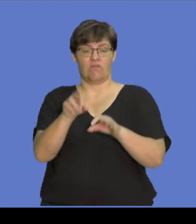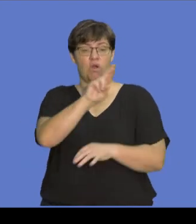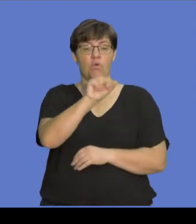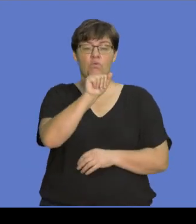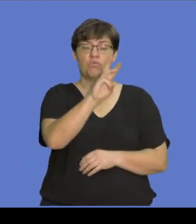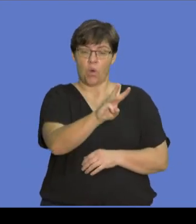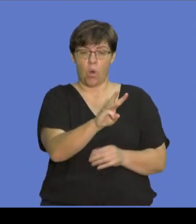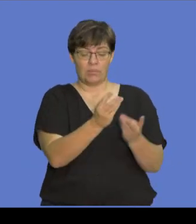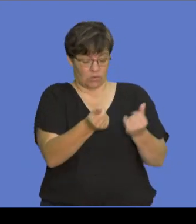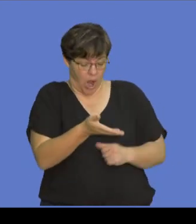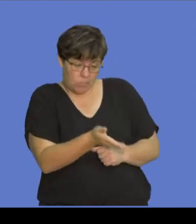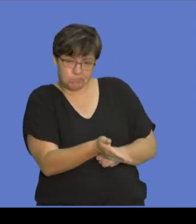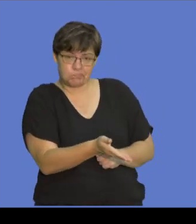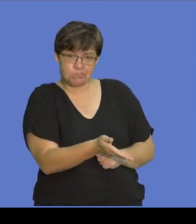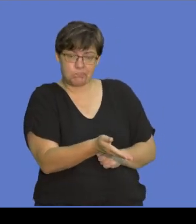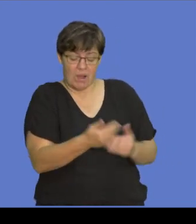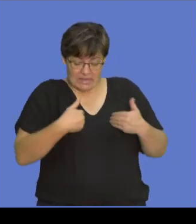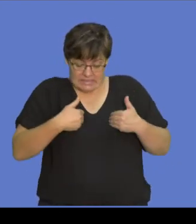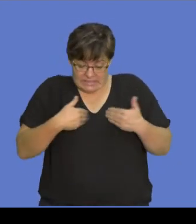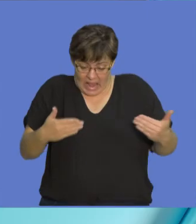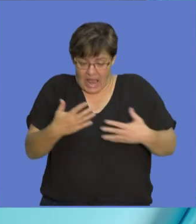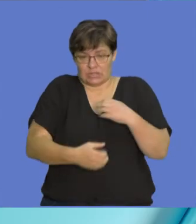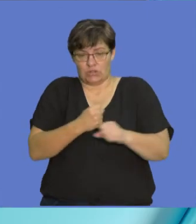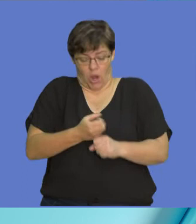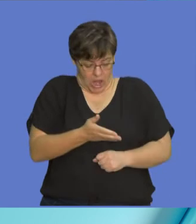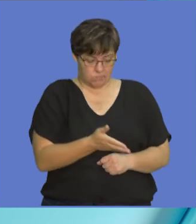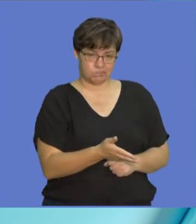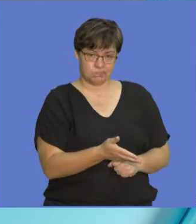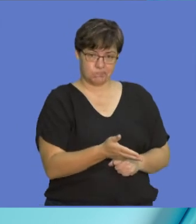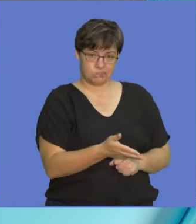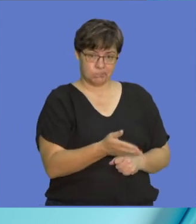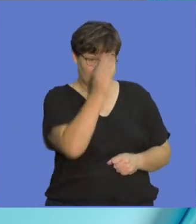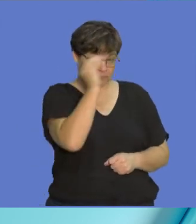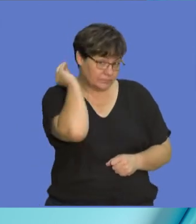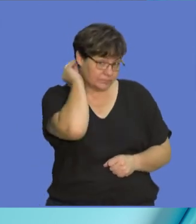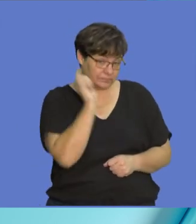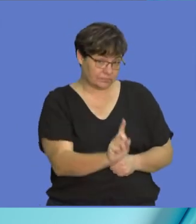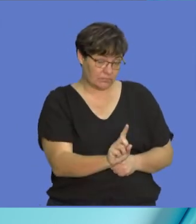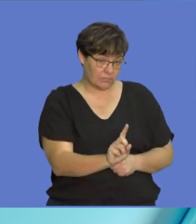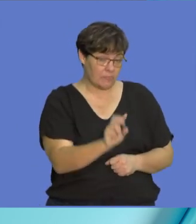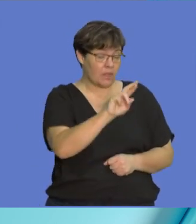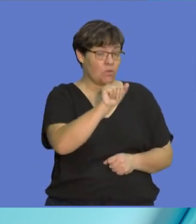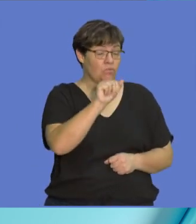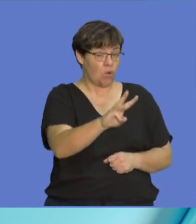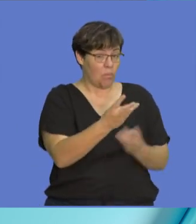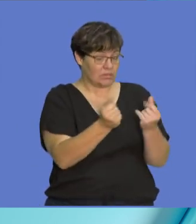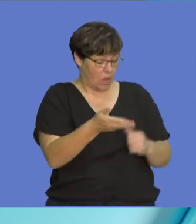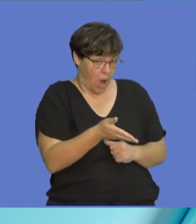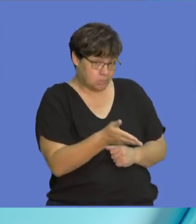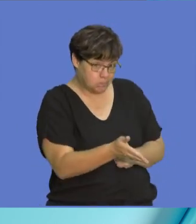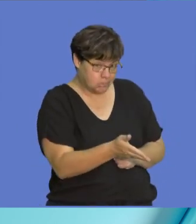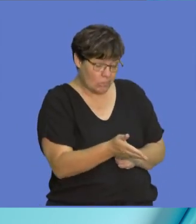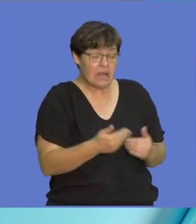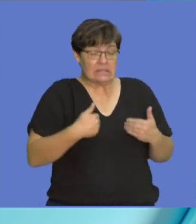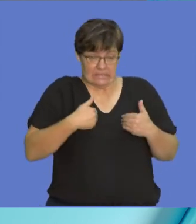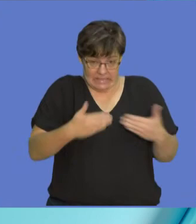on hand at the beginning of the year. Keep that in mind. It's the raw materials on hand at the